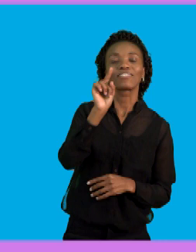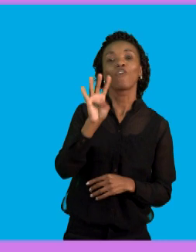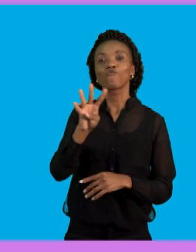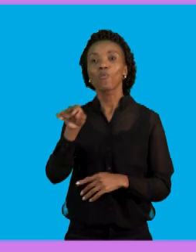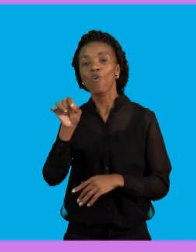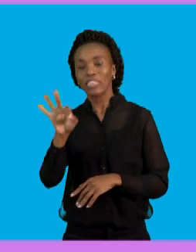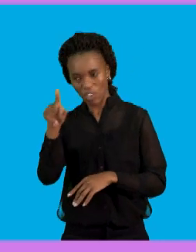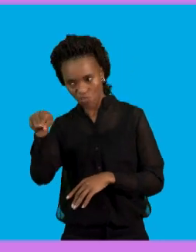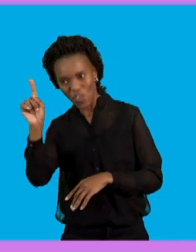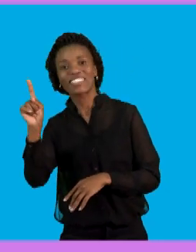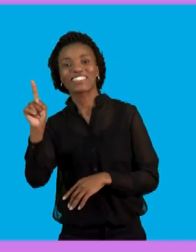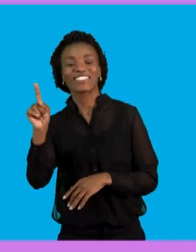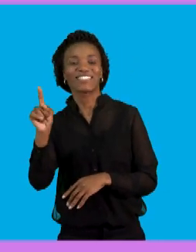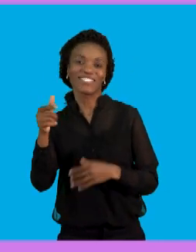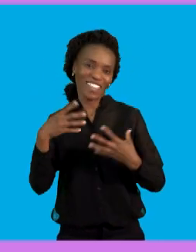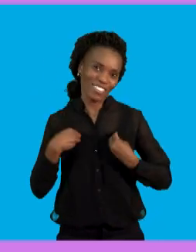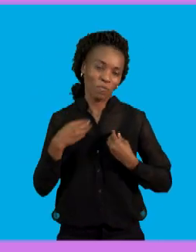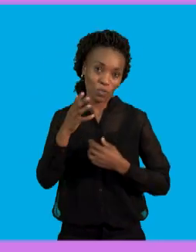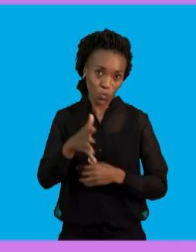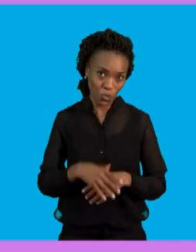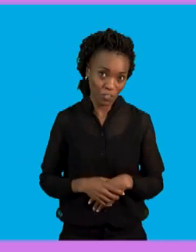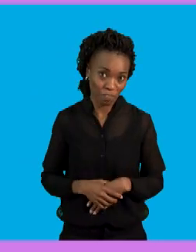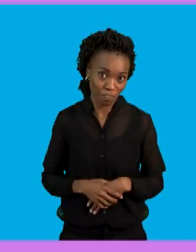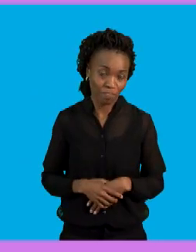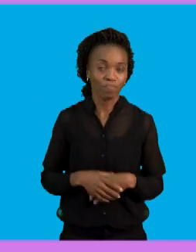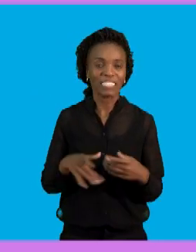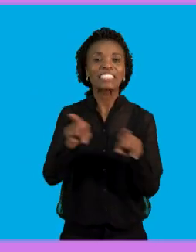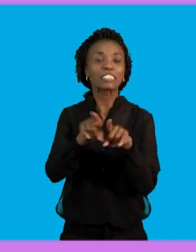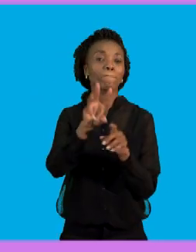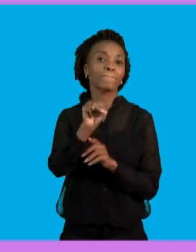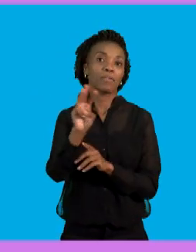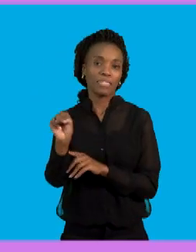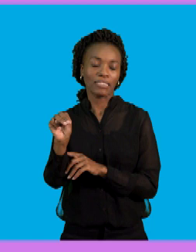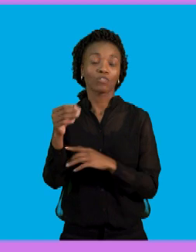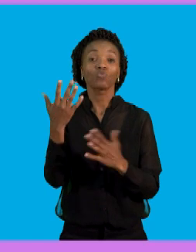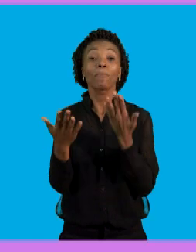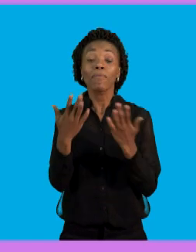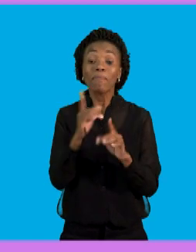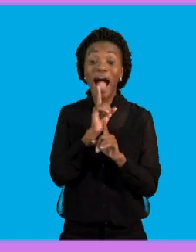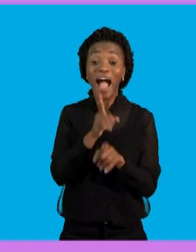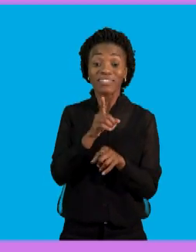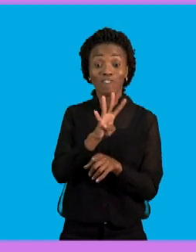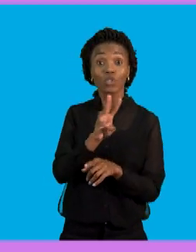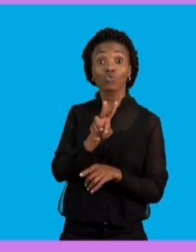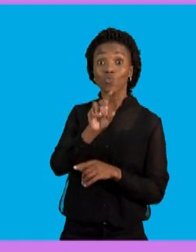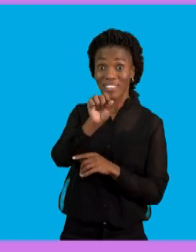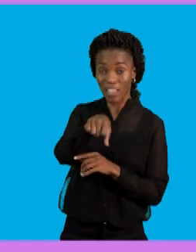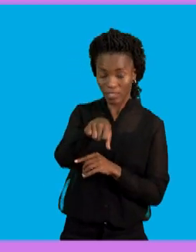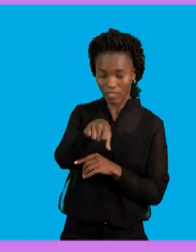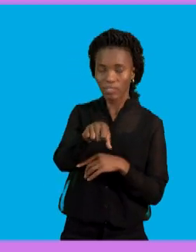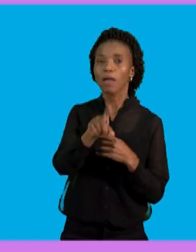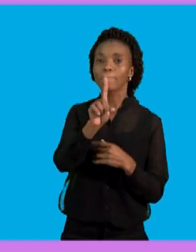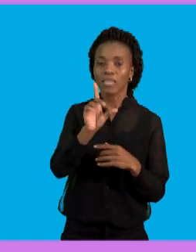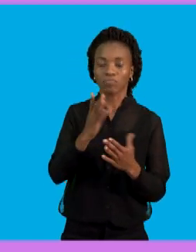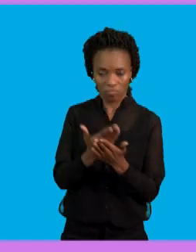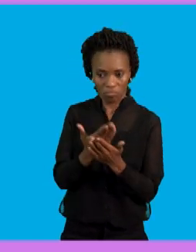but the value before and the value answer after will also be accepted. Same applies to your millimeters.